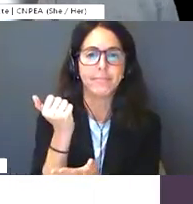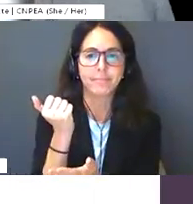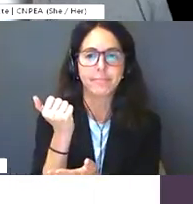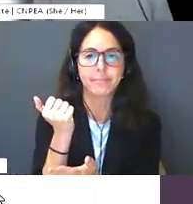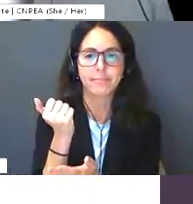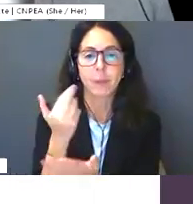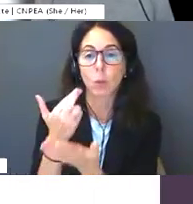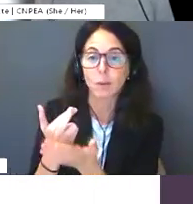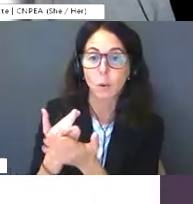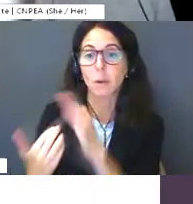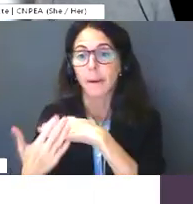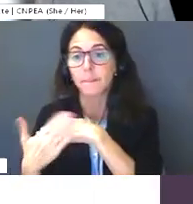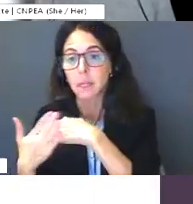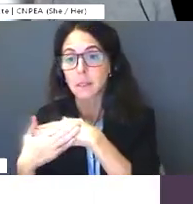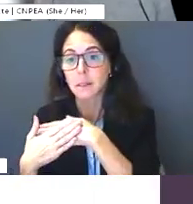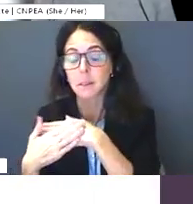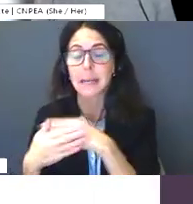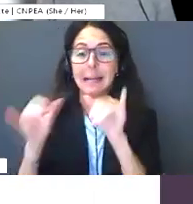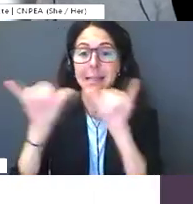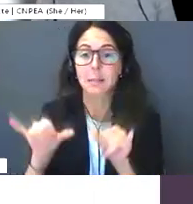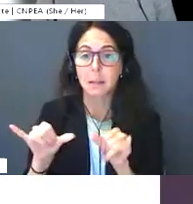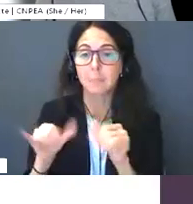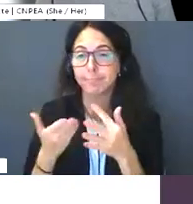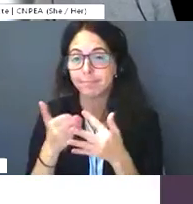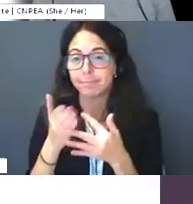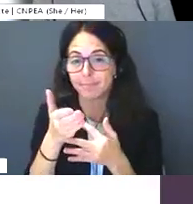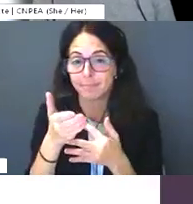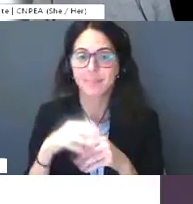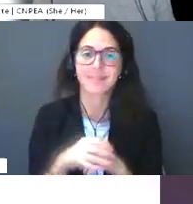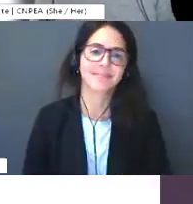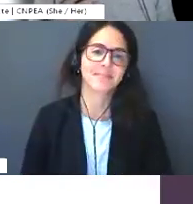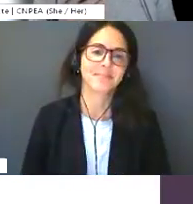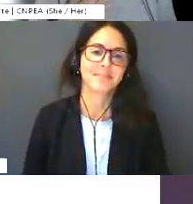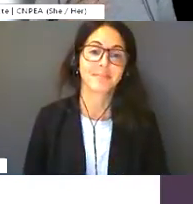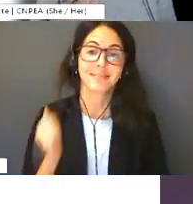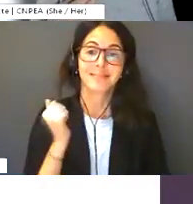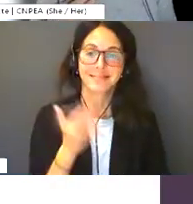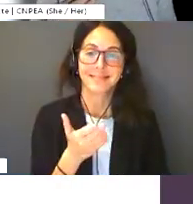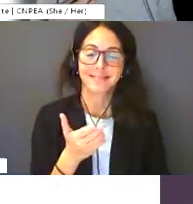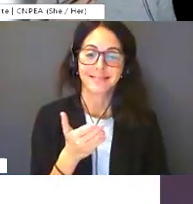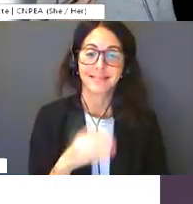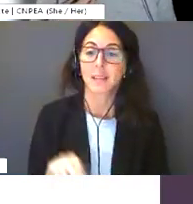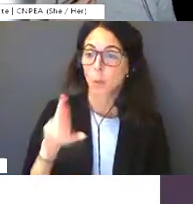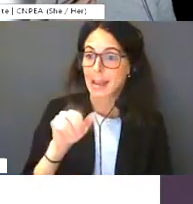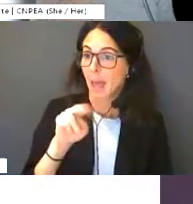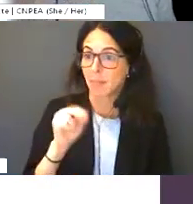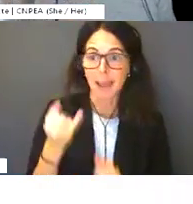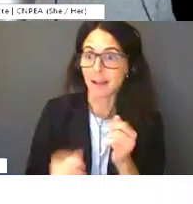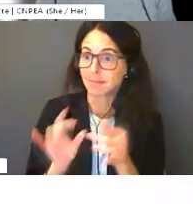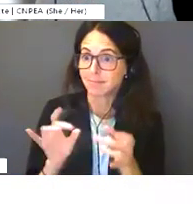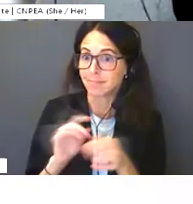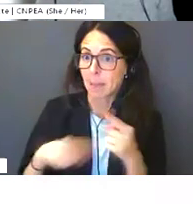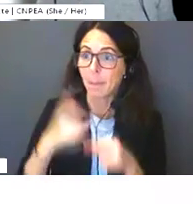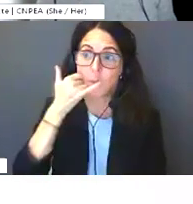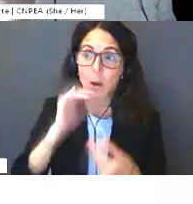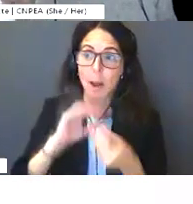resources, advice, system navigation. And here it is. Rayanne, if you have anything else to say about this line, I know you get a